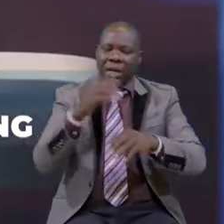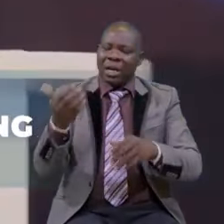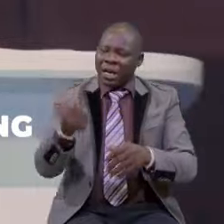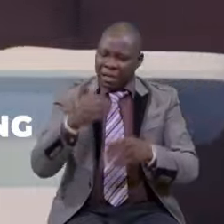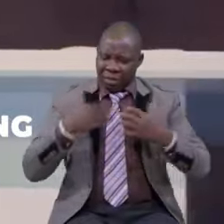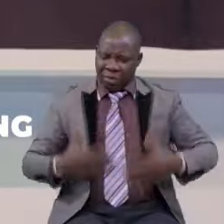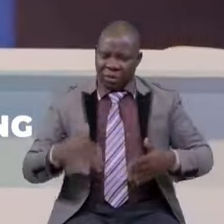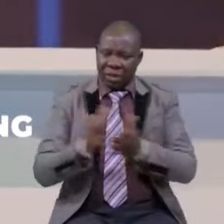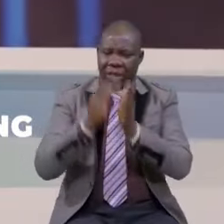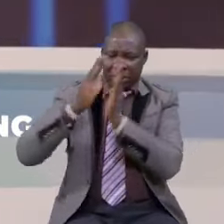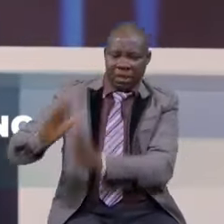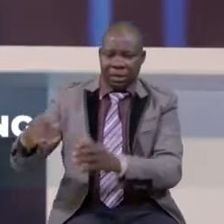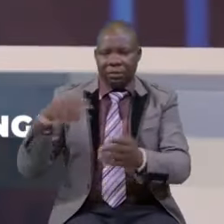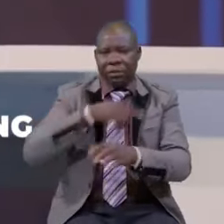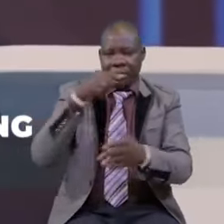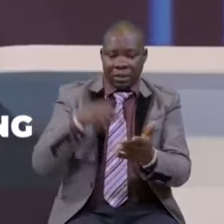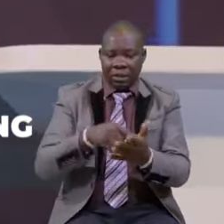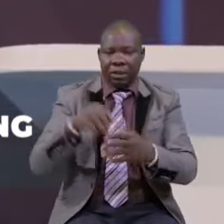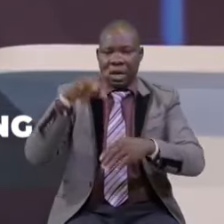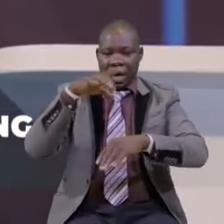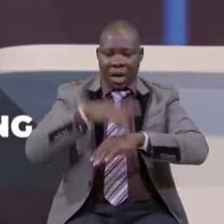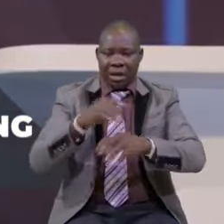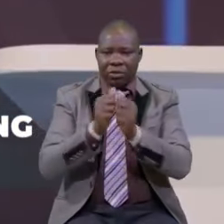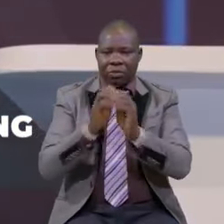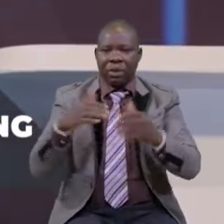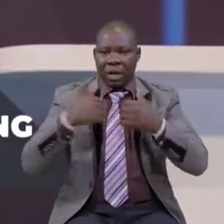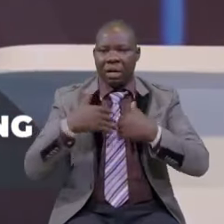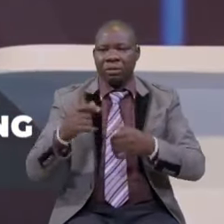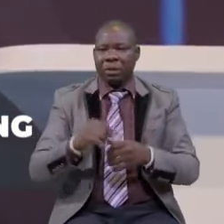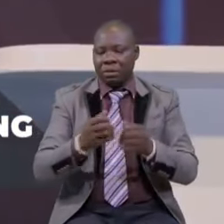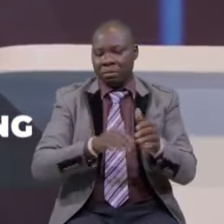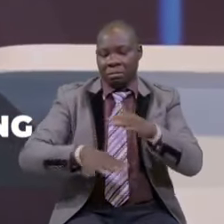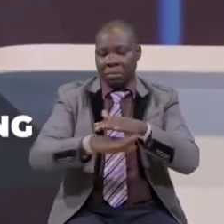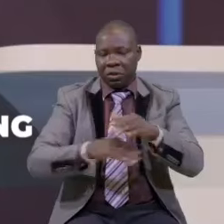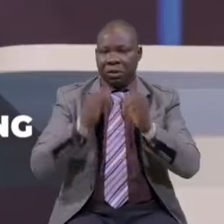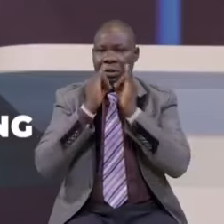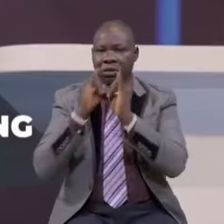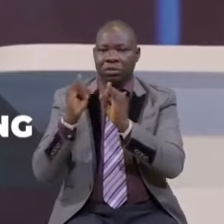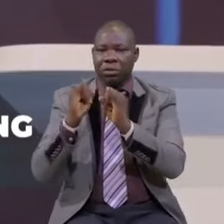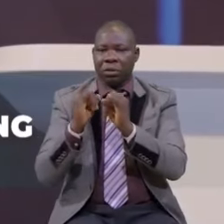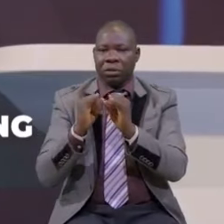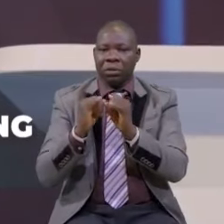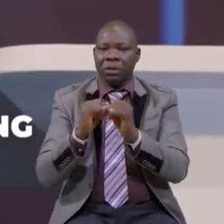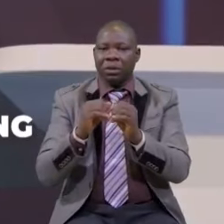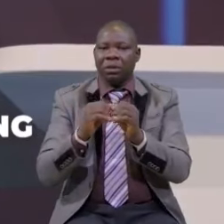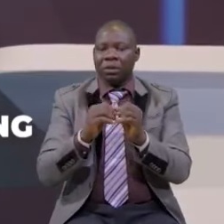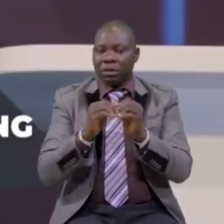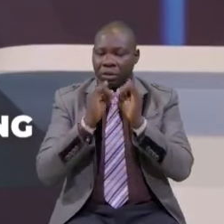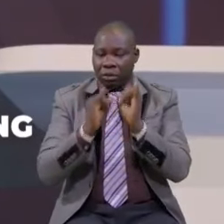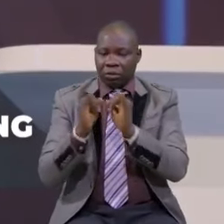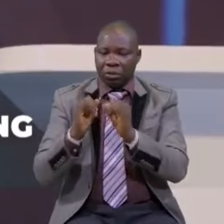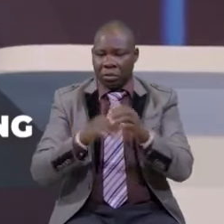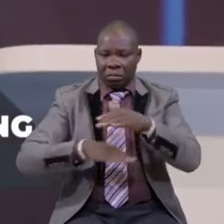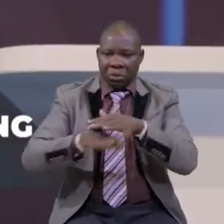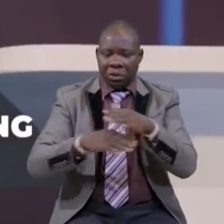this earth without having the basic and the basic instruction basic about the new